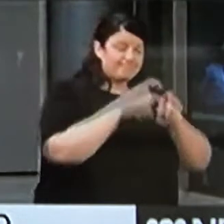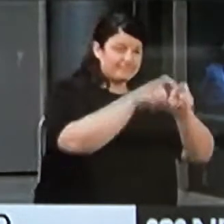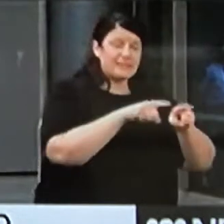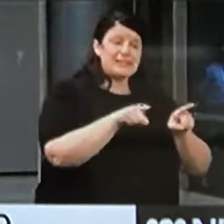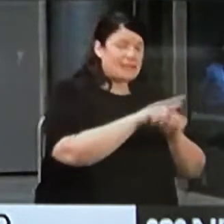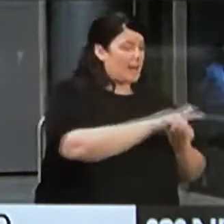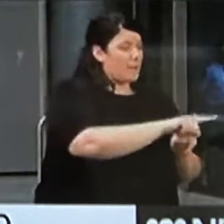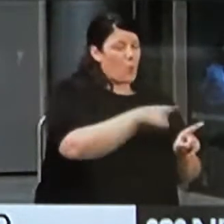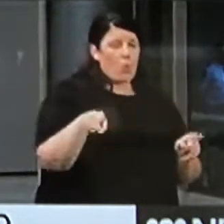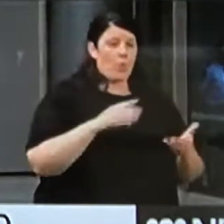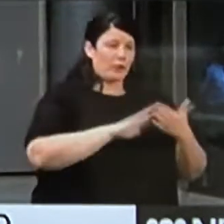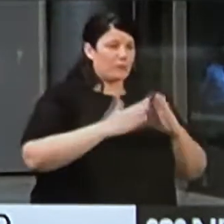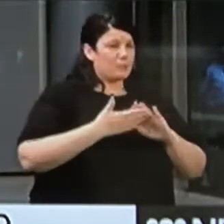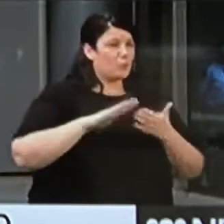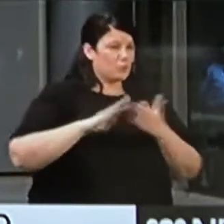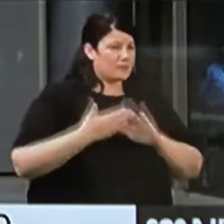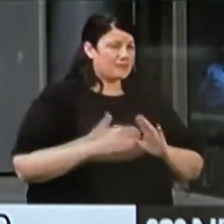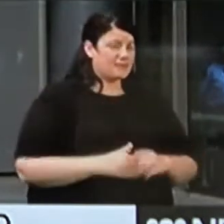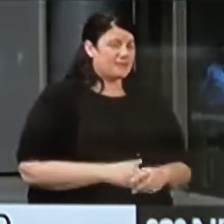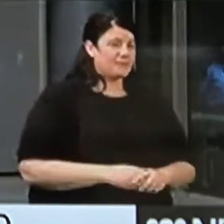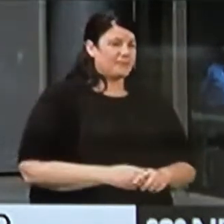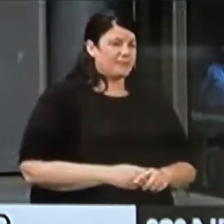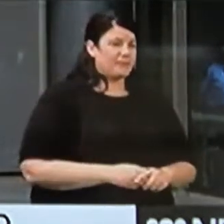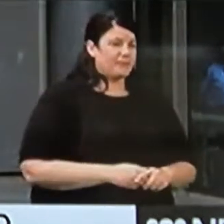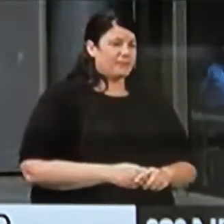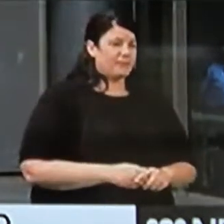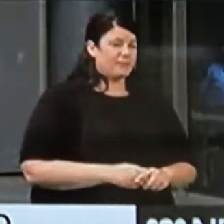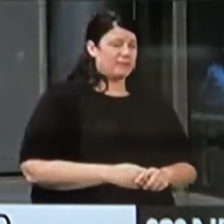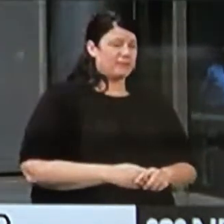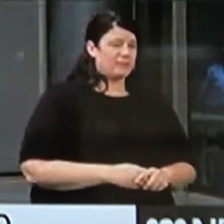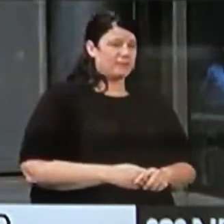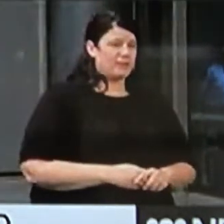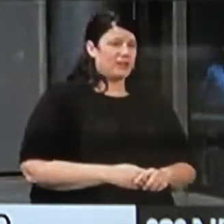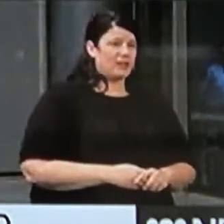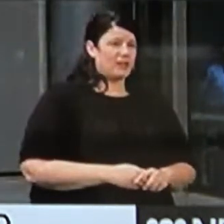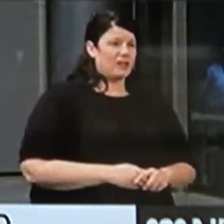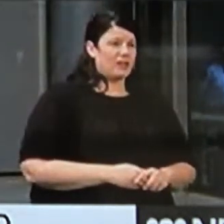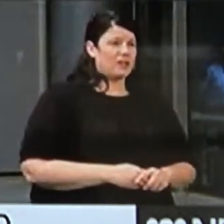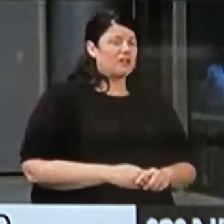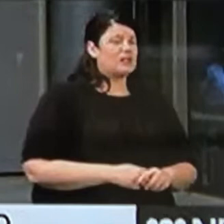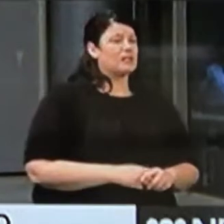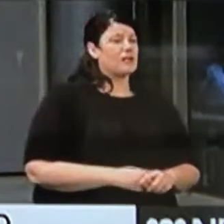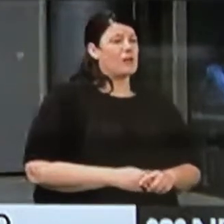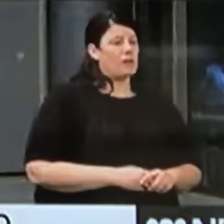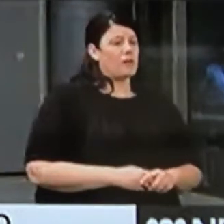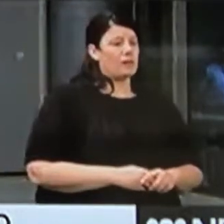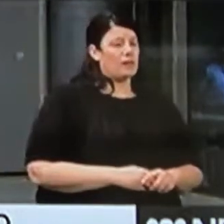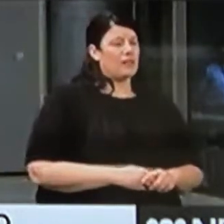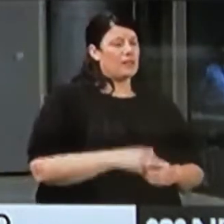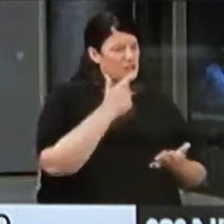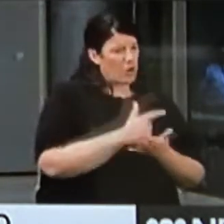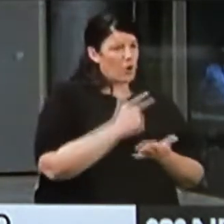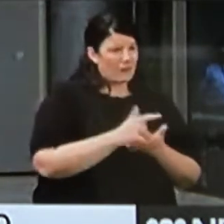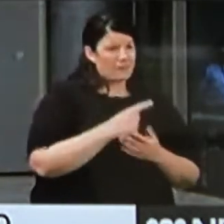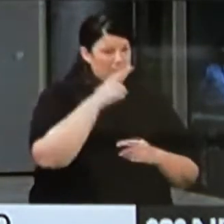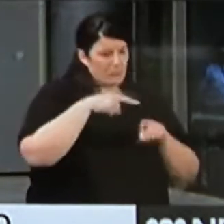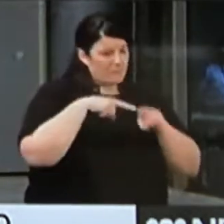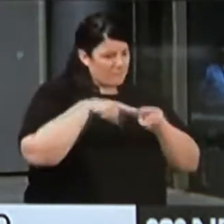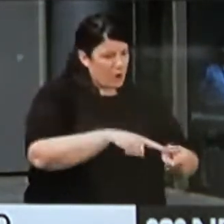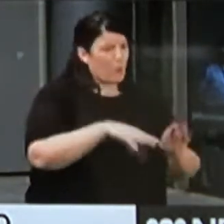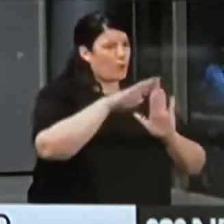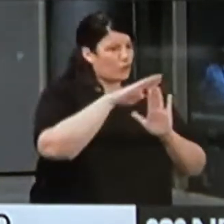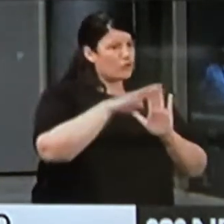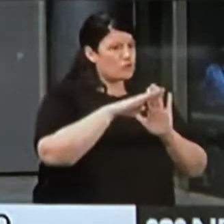be treated like the rest of the community, which I think speaks volumes that there are lots of people who want to come on the journey in relation to